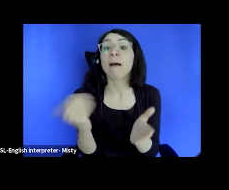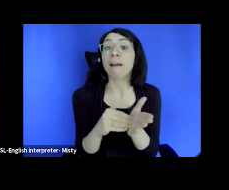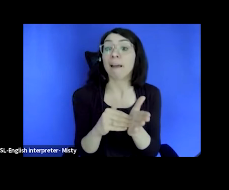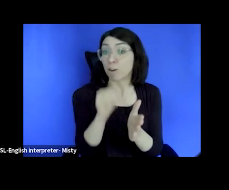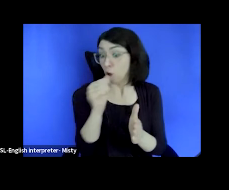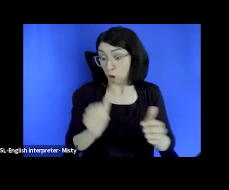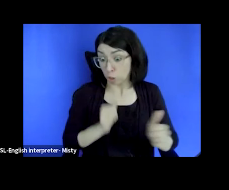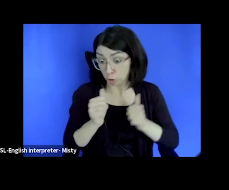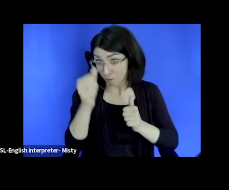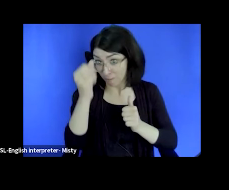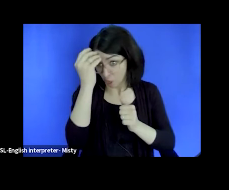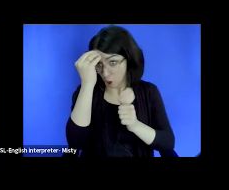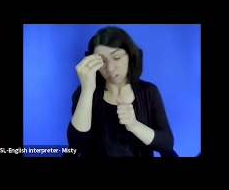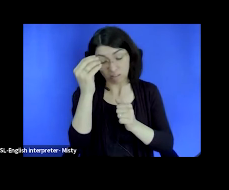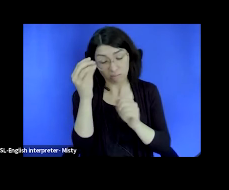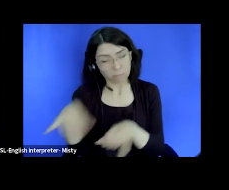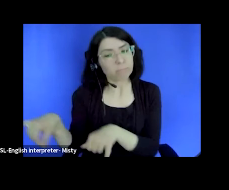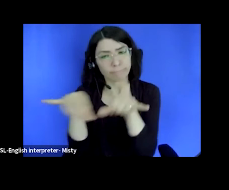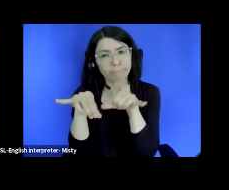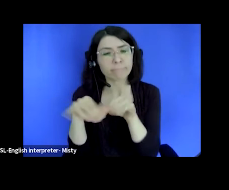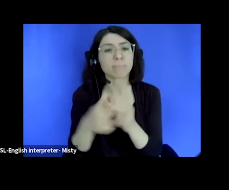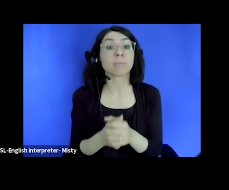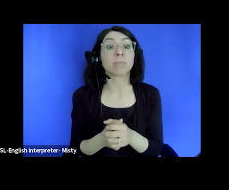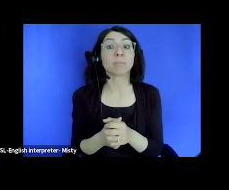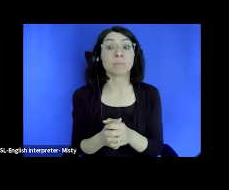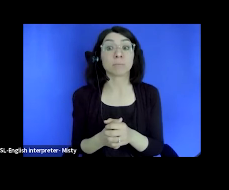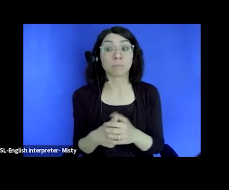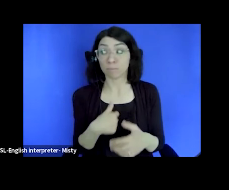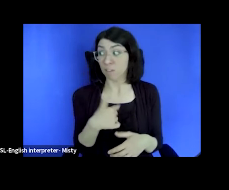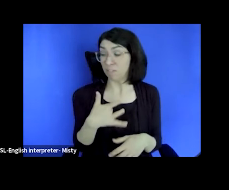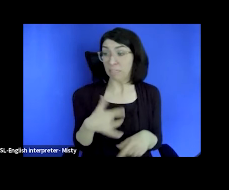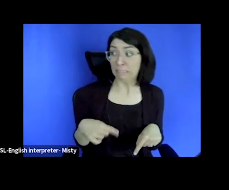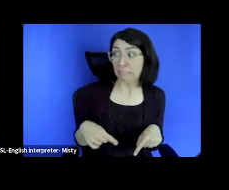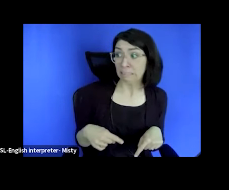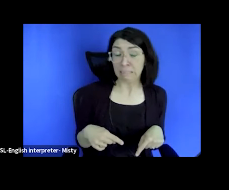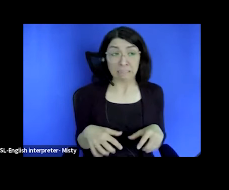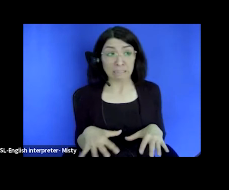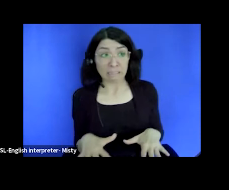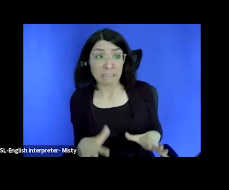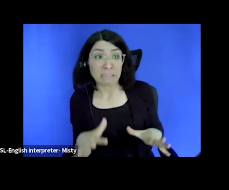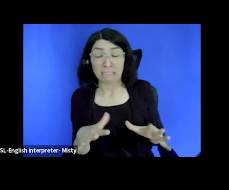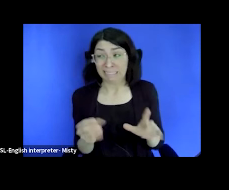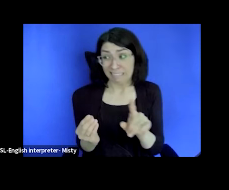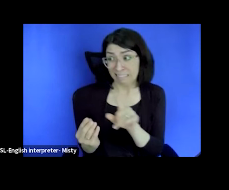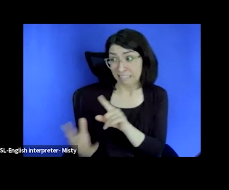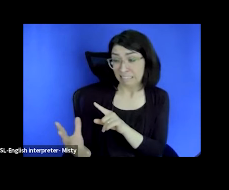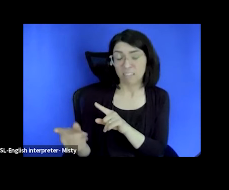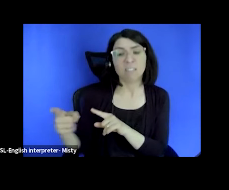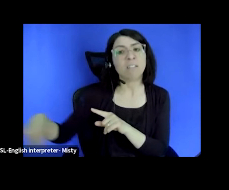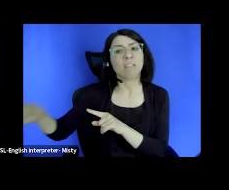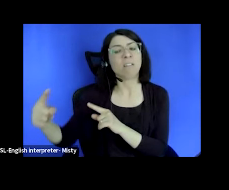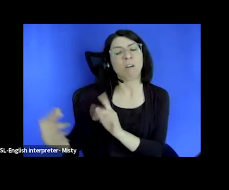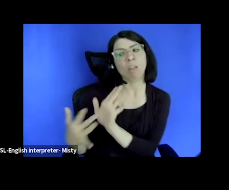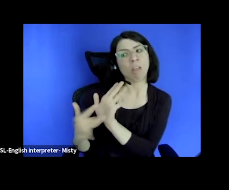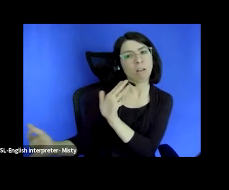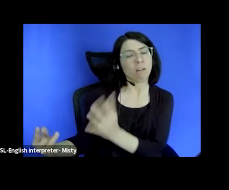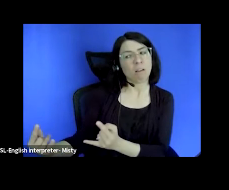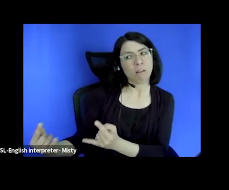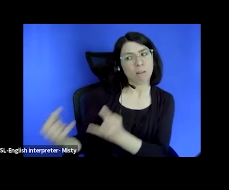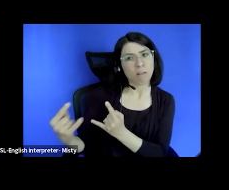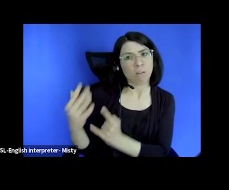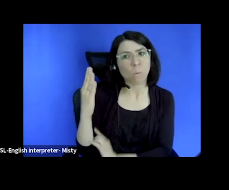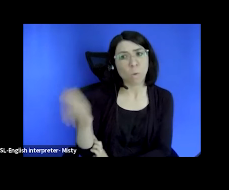If I express that I'm feeling anxious, people will think I'm weak and ridicule me or take advantage of me. Okay. I